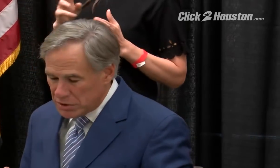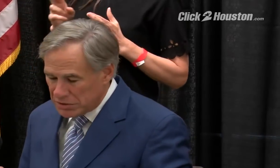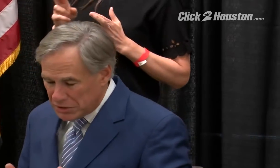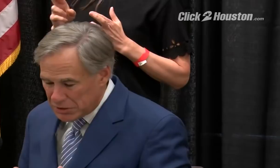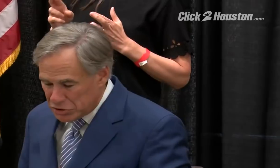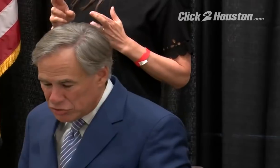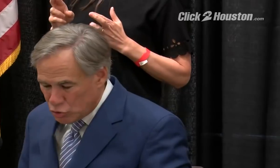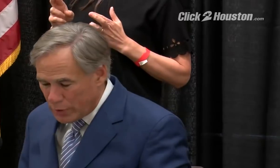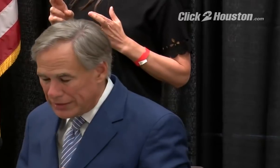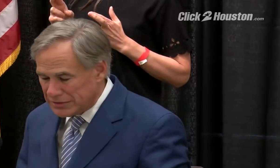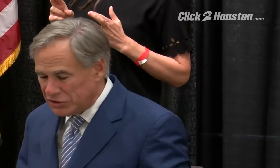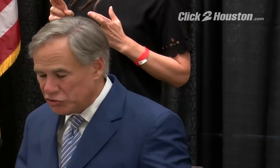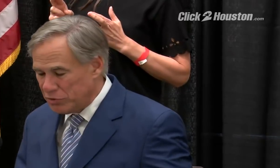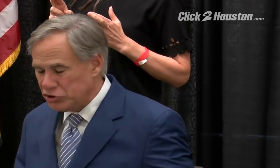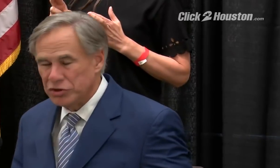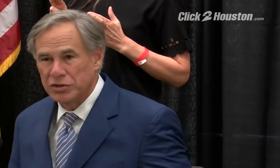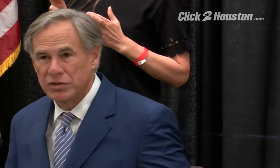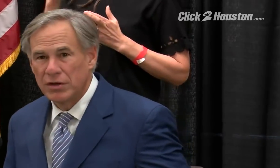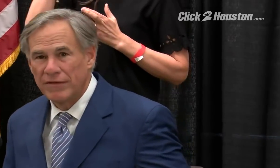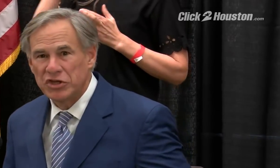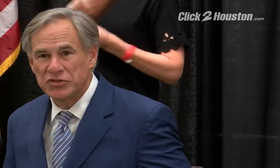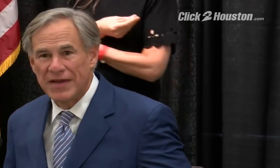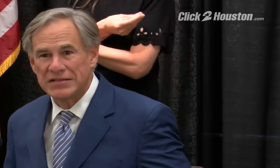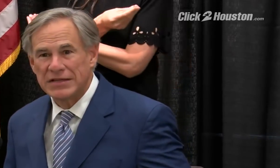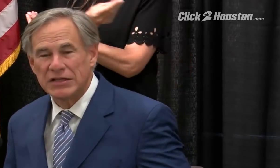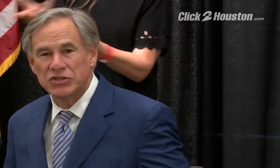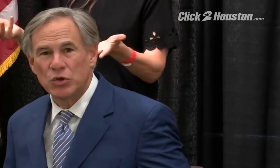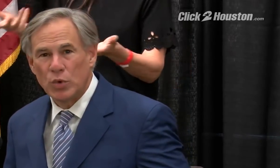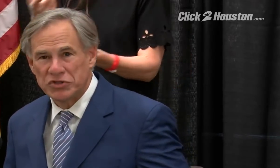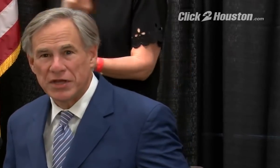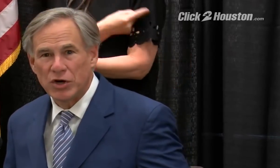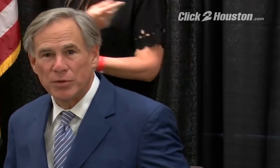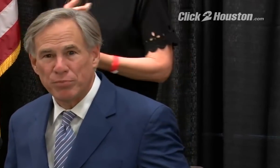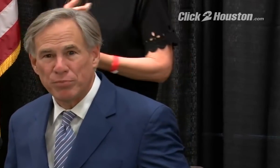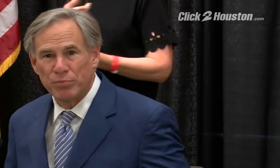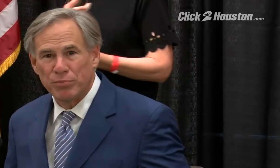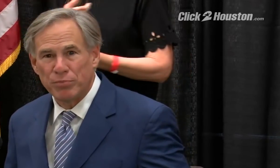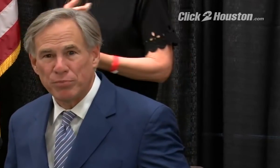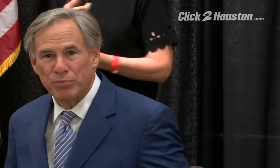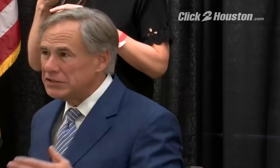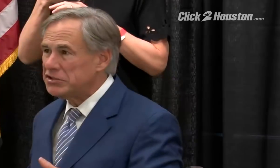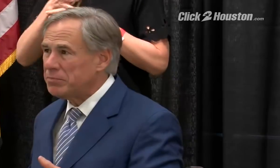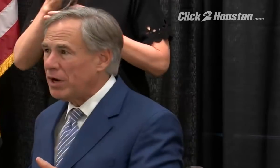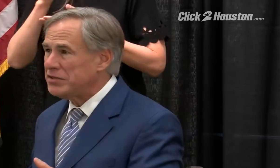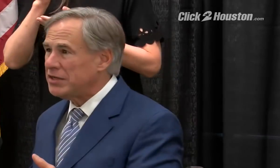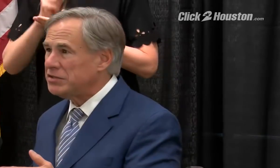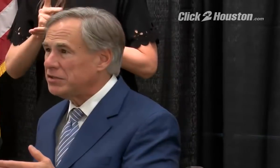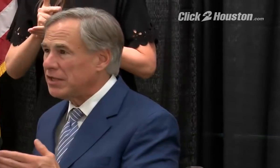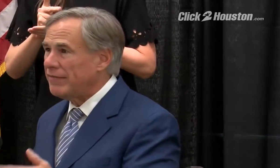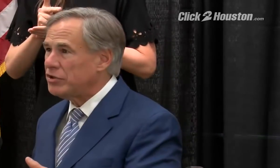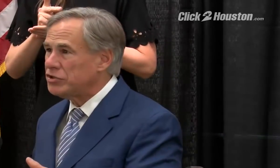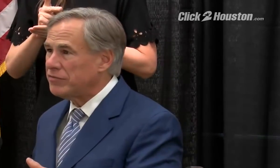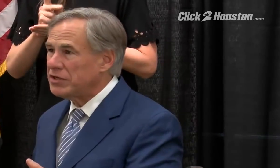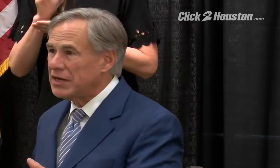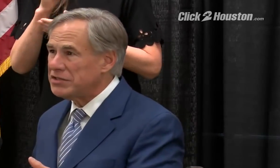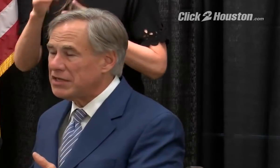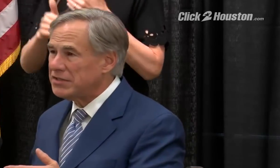for the quick distribution of those vaccines once they are approved. This is a process